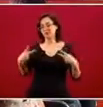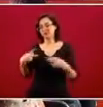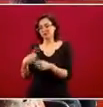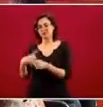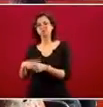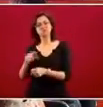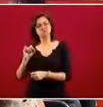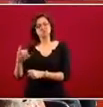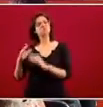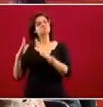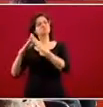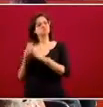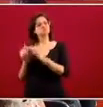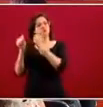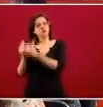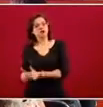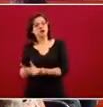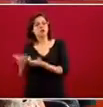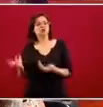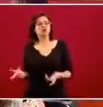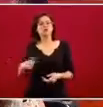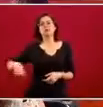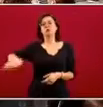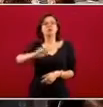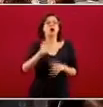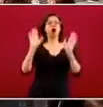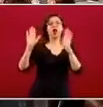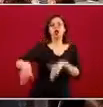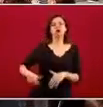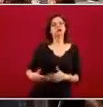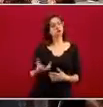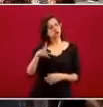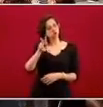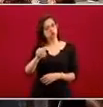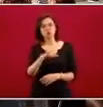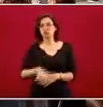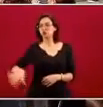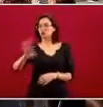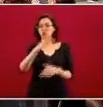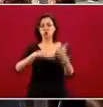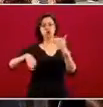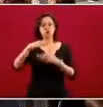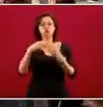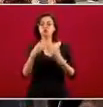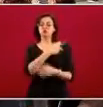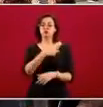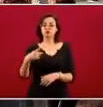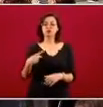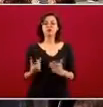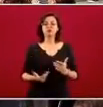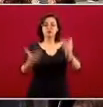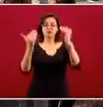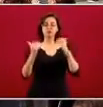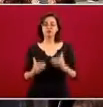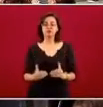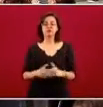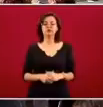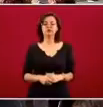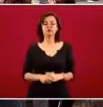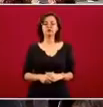patients. Why healthy people hasn't made such a commitment yet? This is an open question for